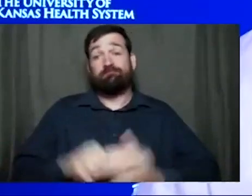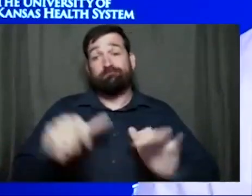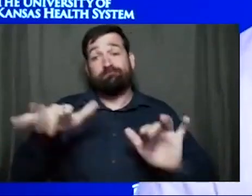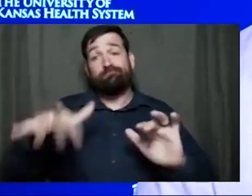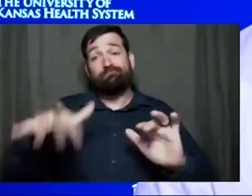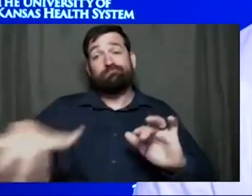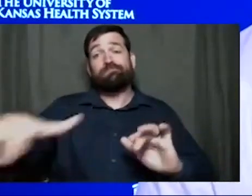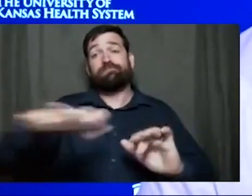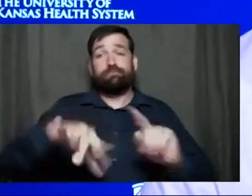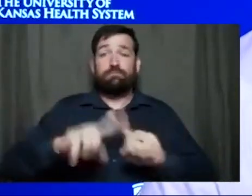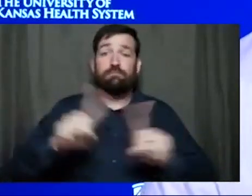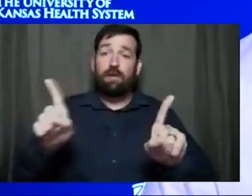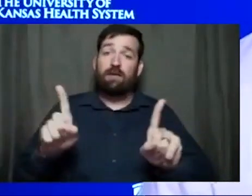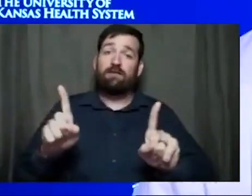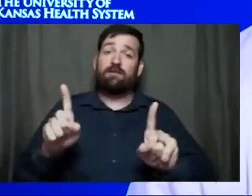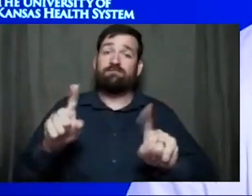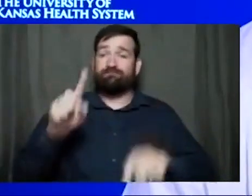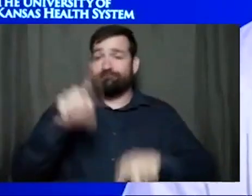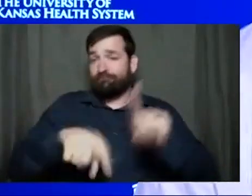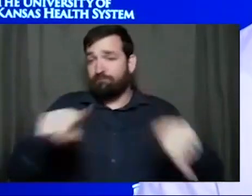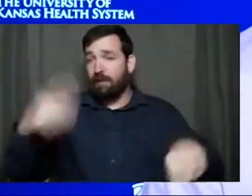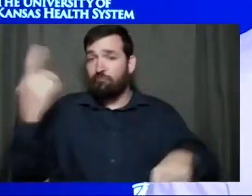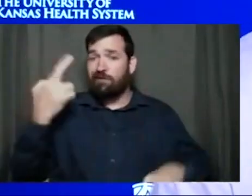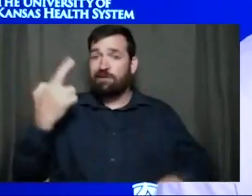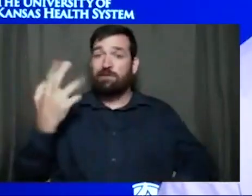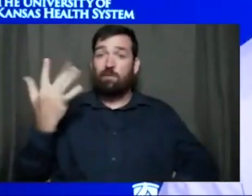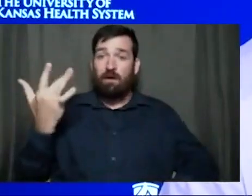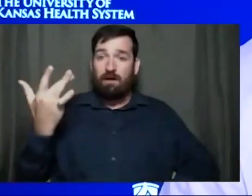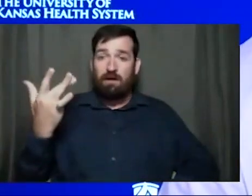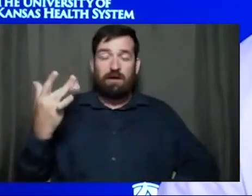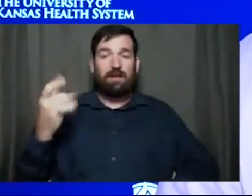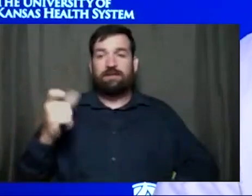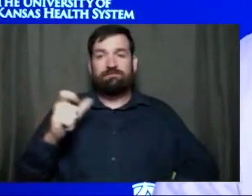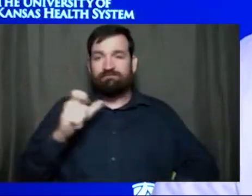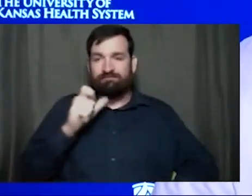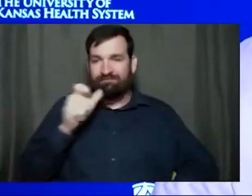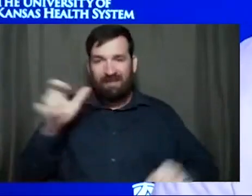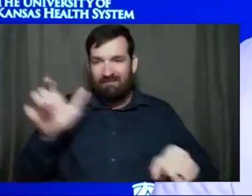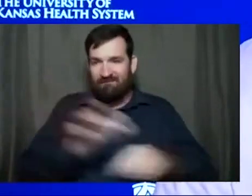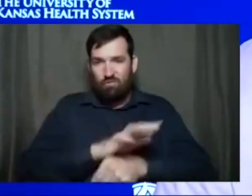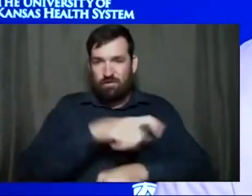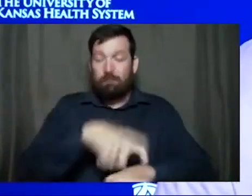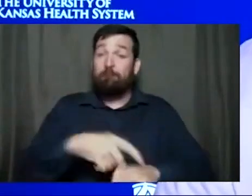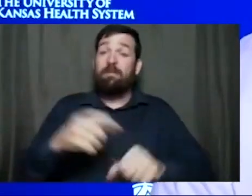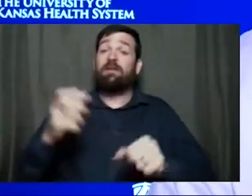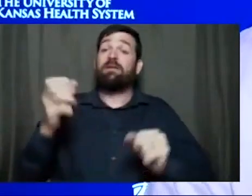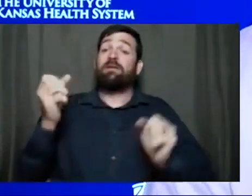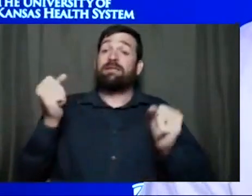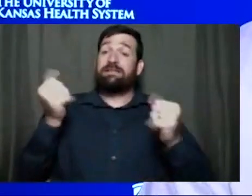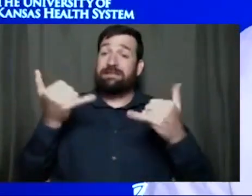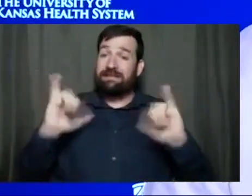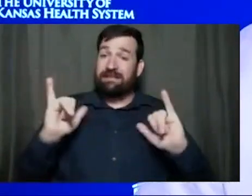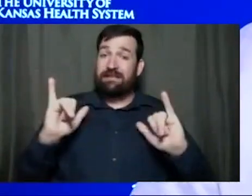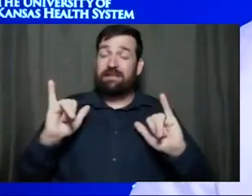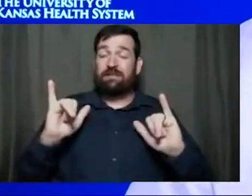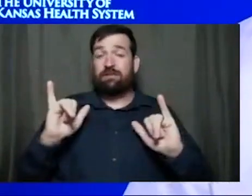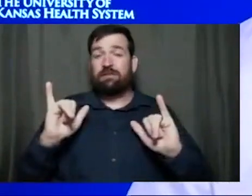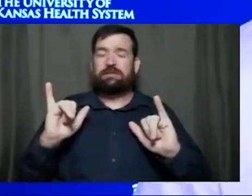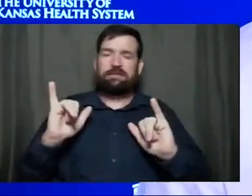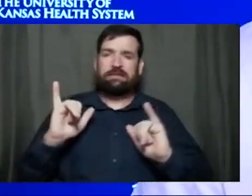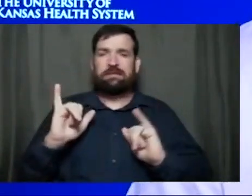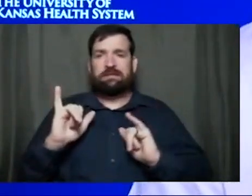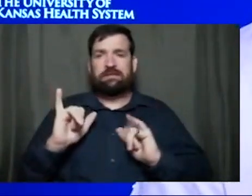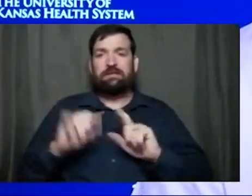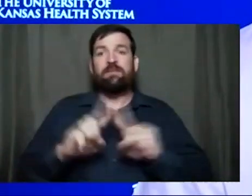there are a variety of reasons why sometimes we don't get it all the time. I think everybody still does have a little bit of cows, but that's why it's so important